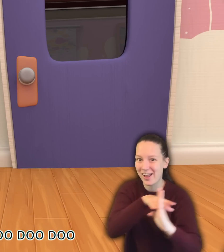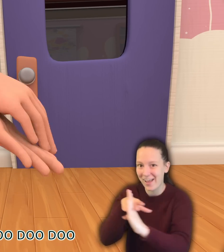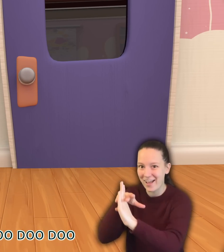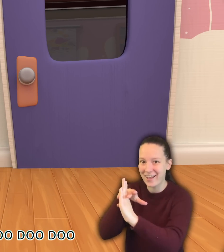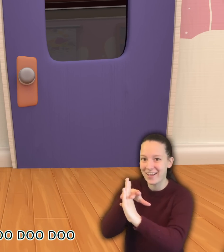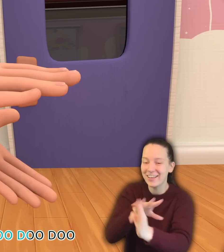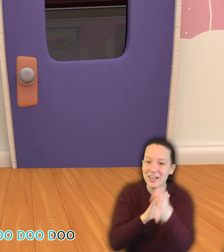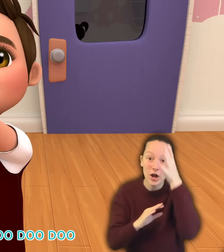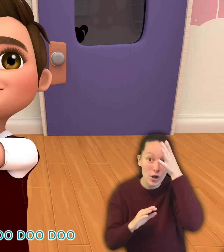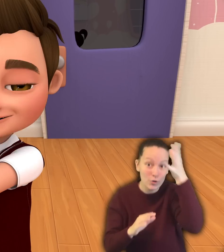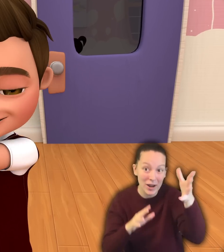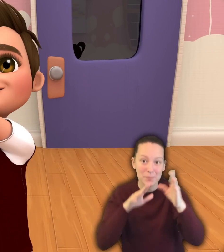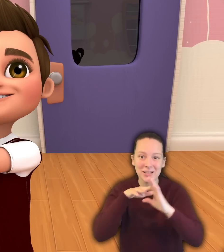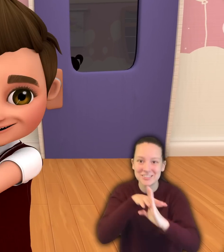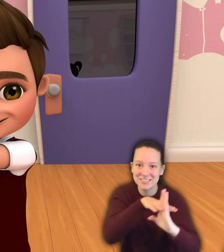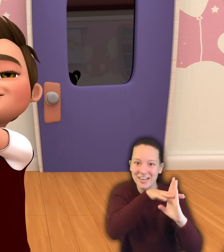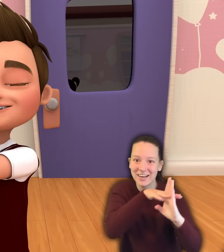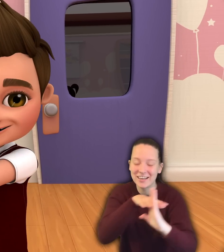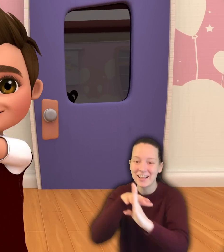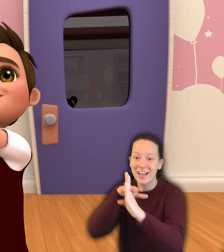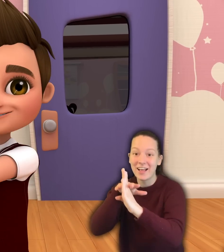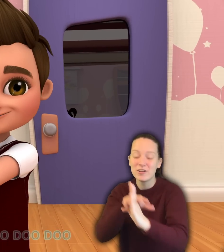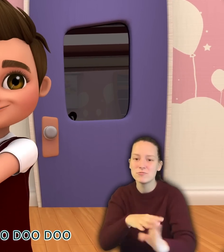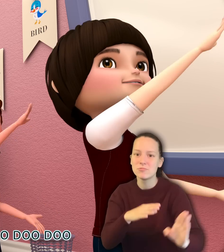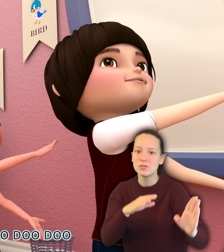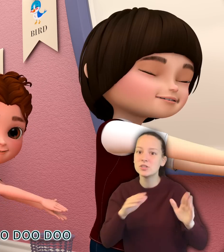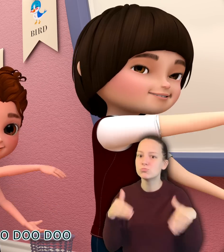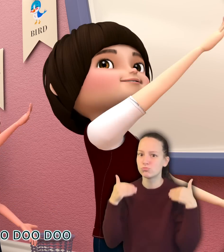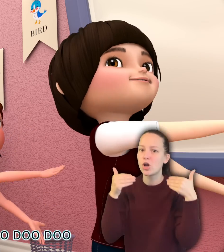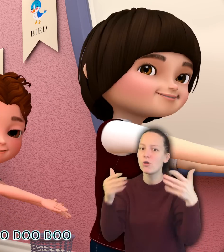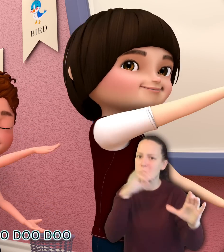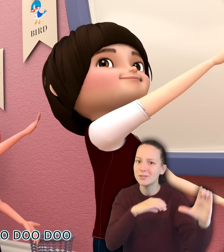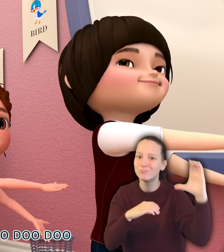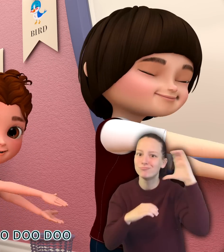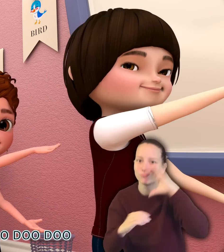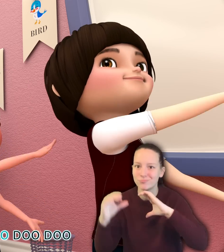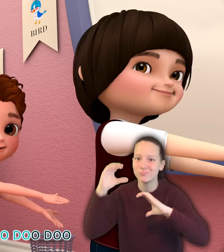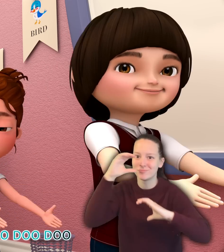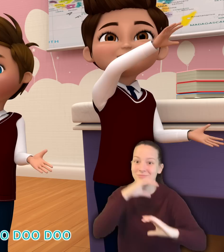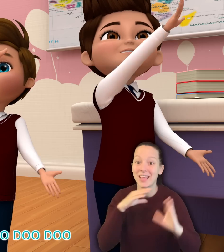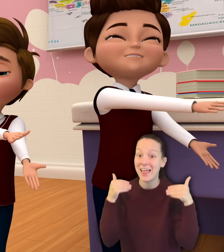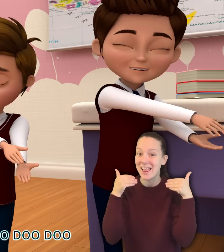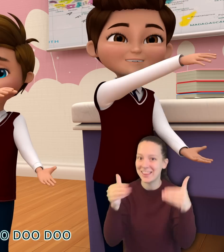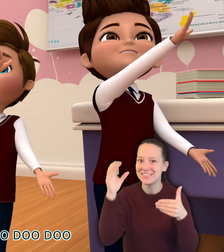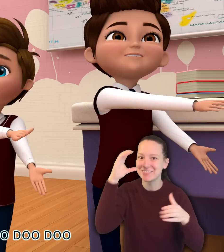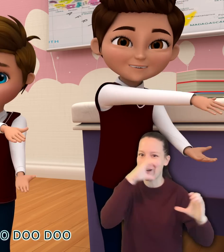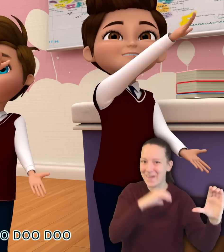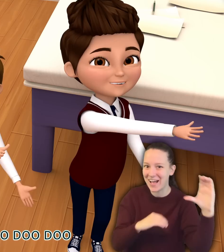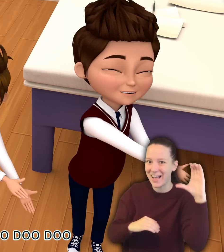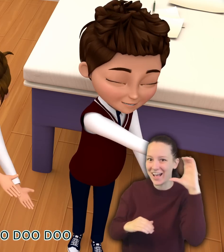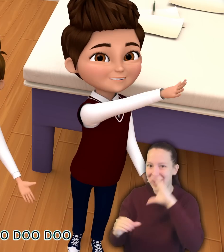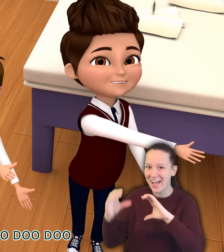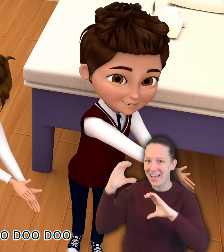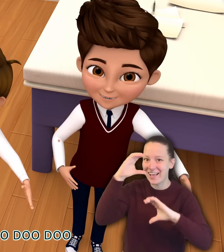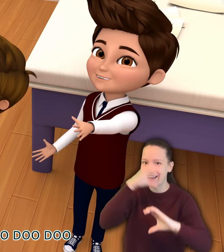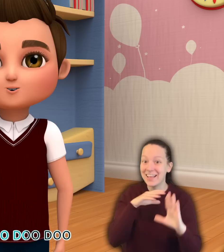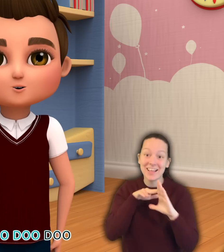shark, grandpa shark. Let's go hunt, let's go